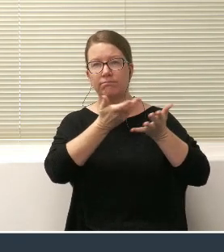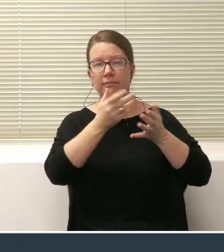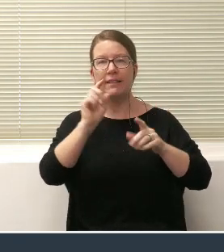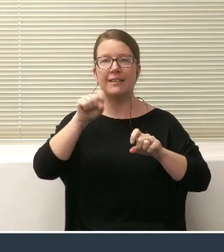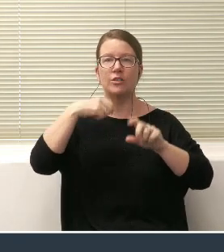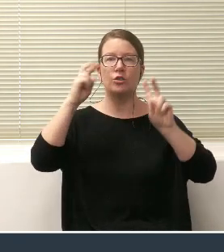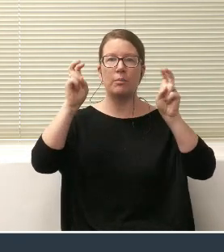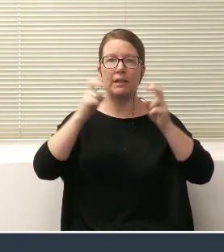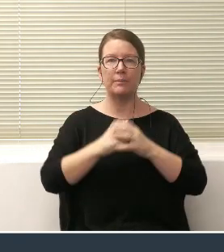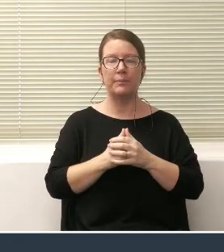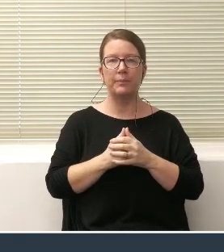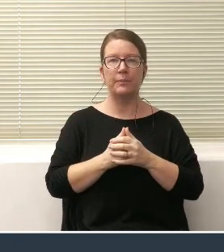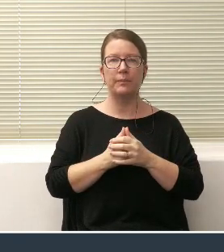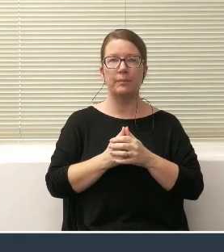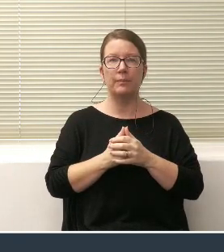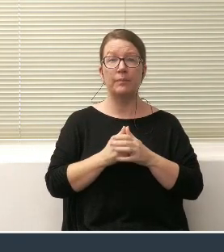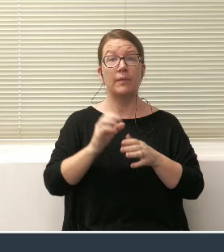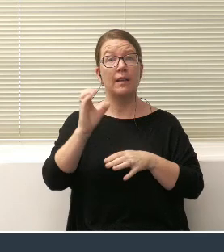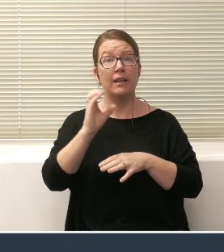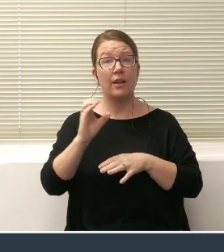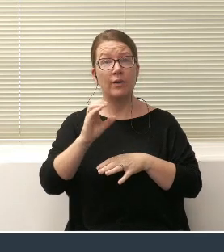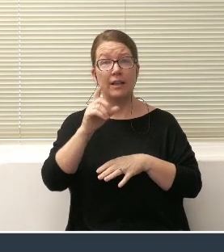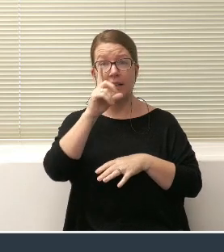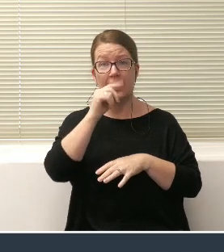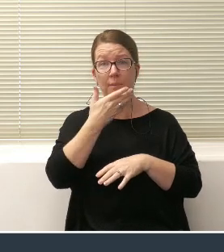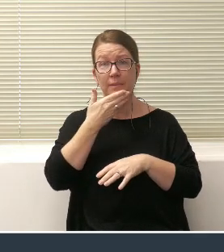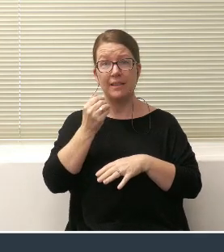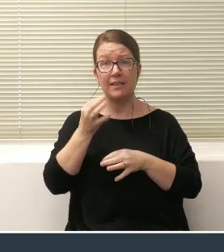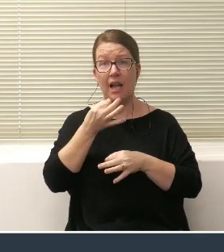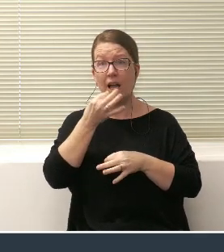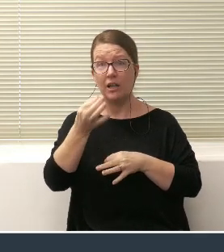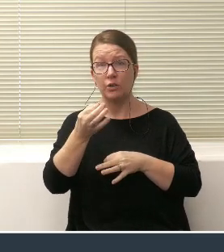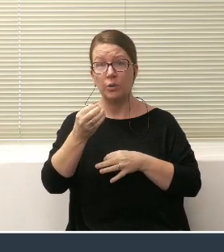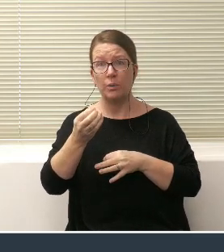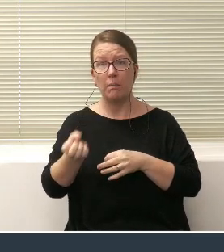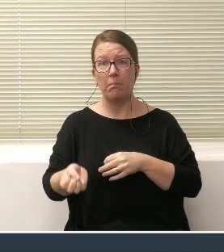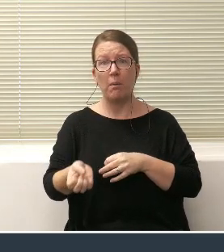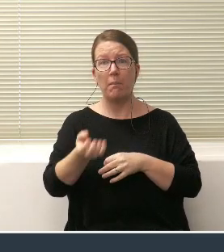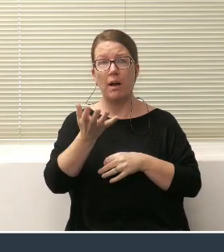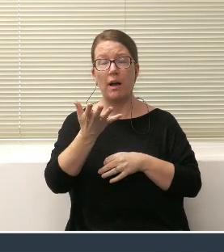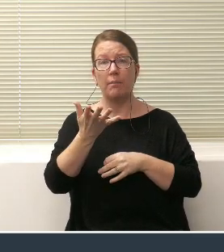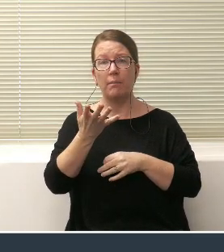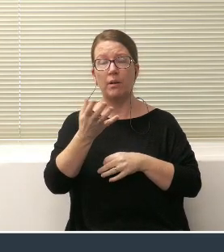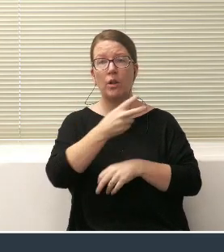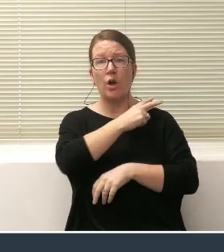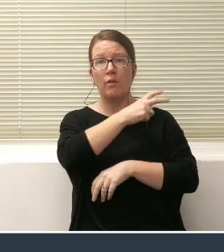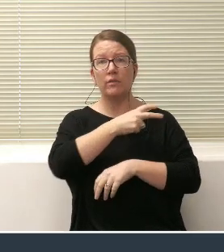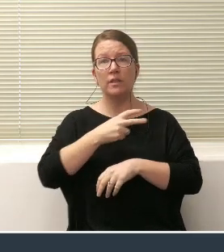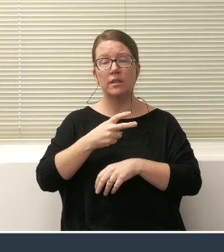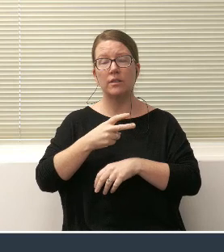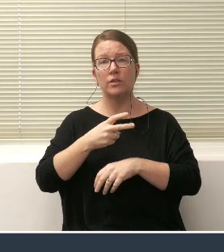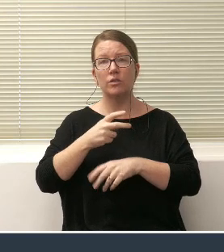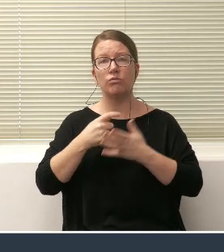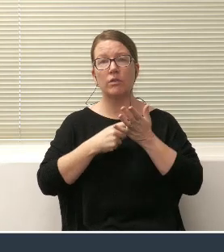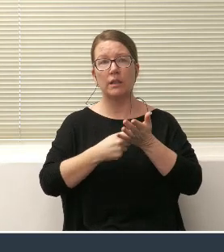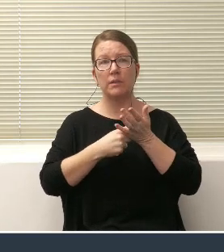topic. And Carolyn, if I could just ask you to pop up the officer's recommendation, just so we've got that on screen while